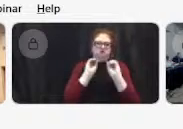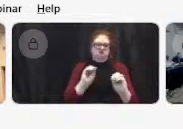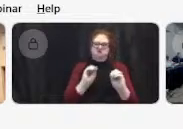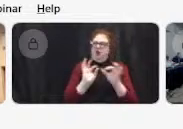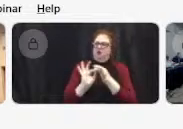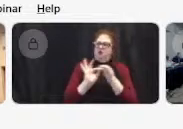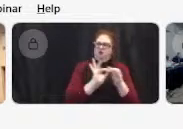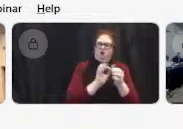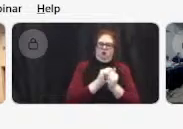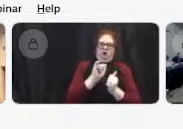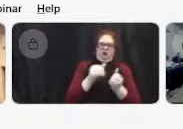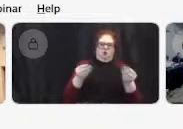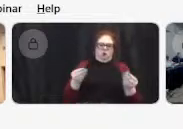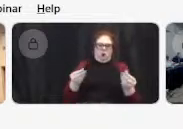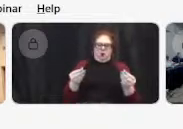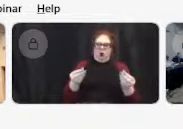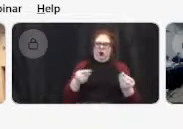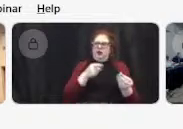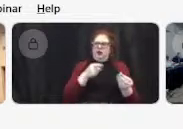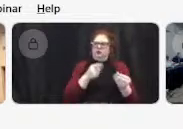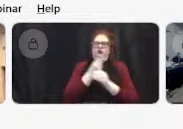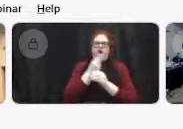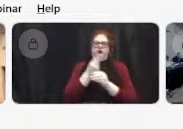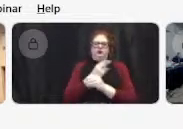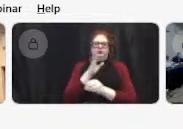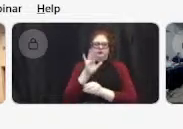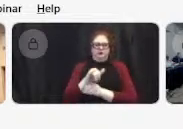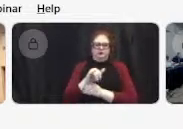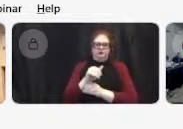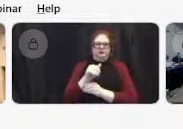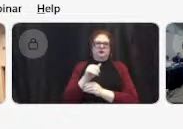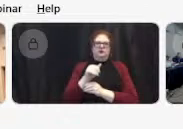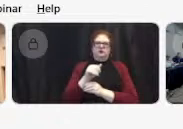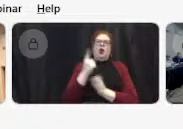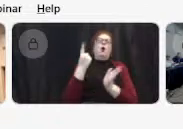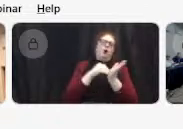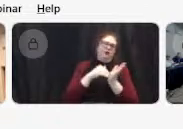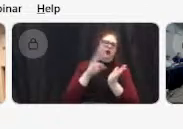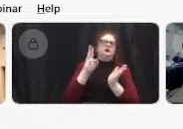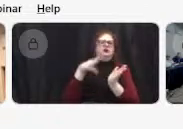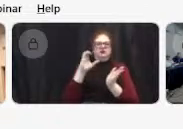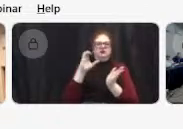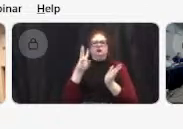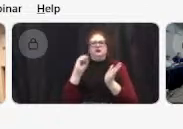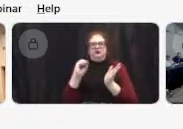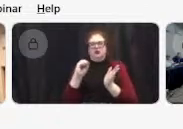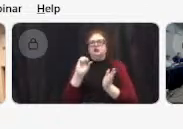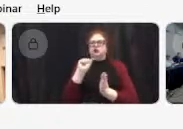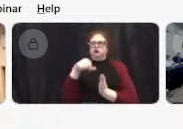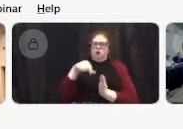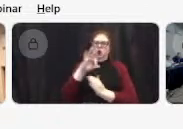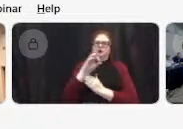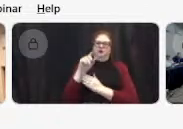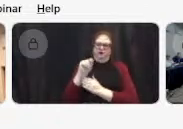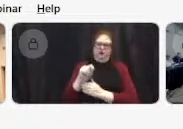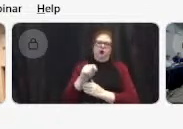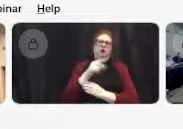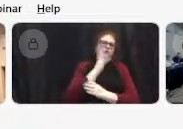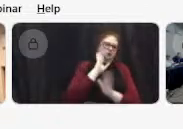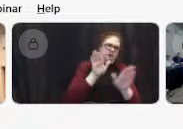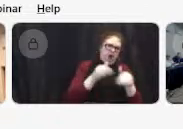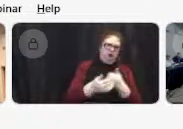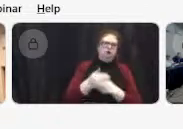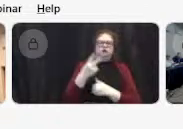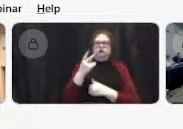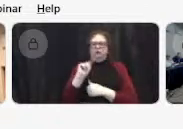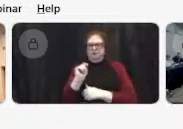The property is occupied by a 1,616 square foot wood frame house with 3 bedrooms and 2 baths. There's a parking pad at the back